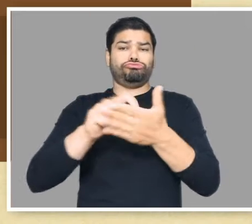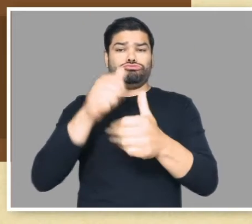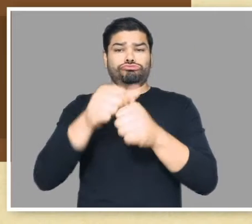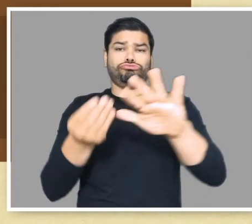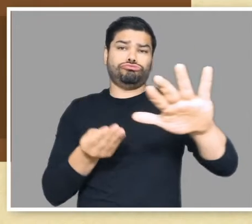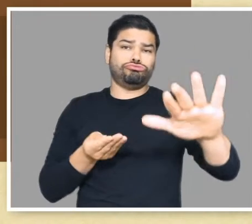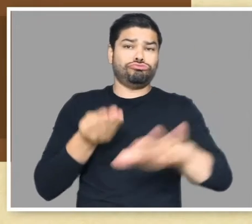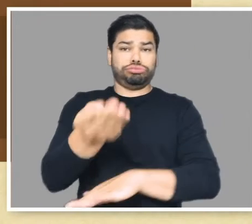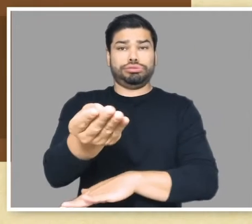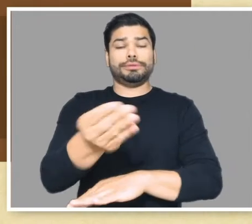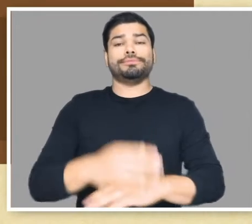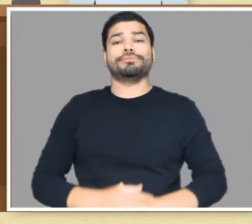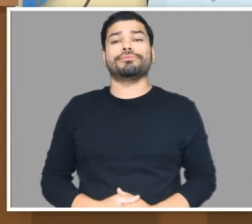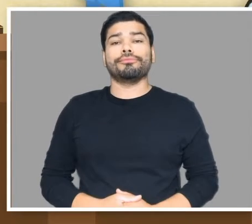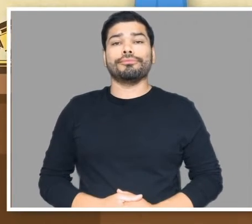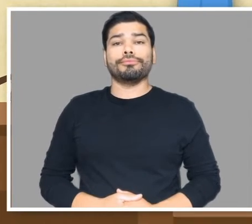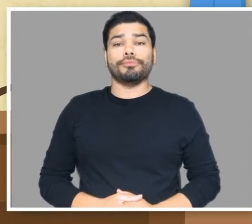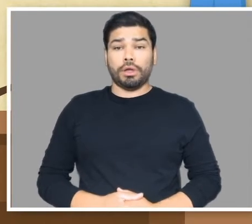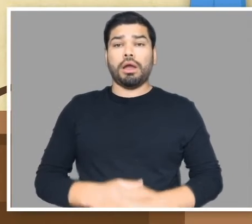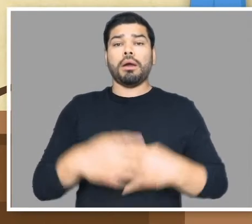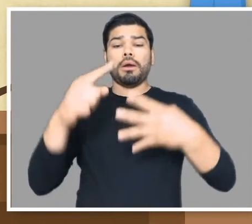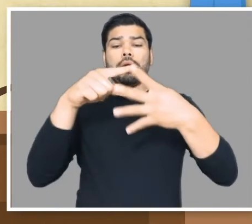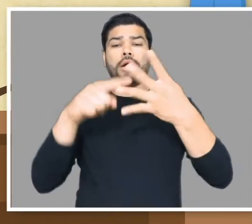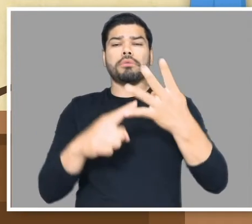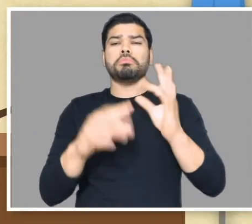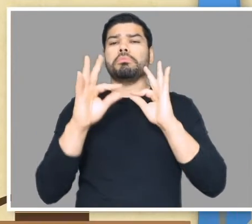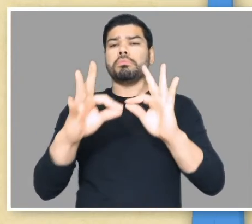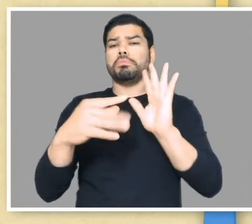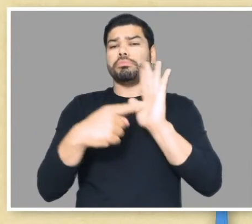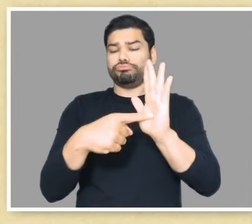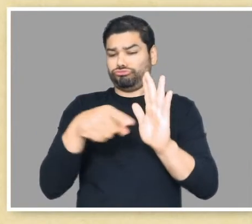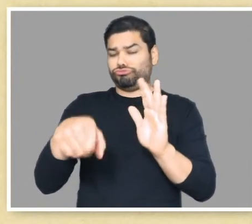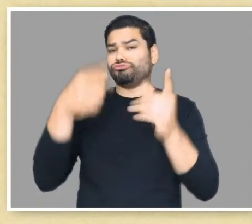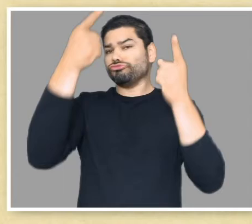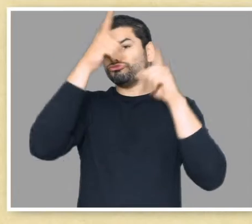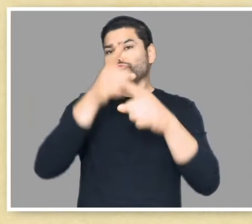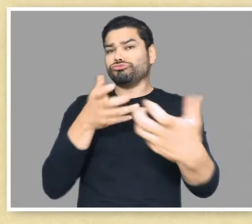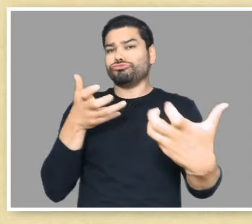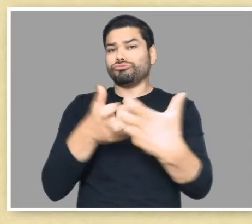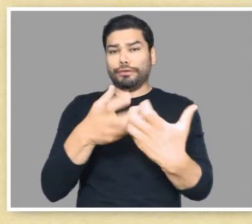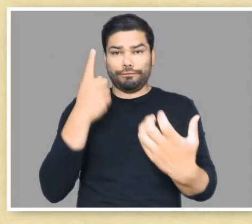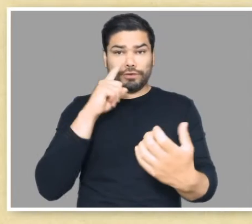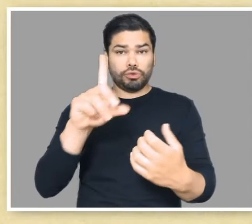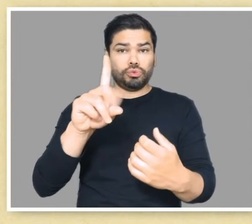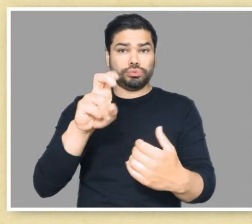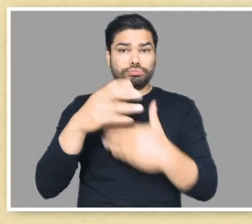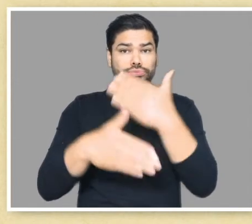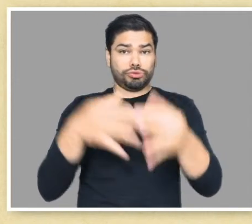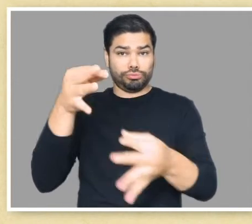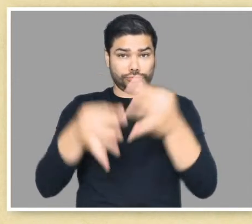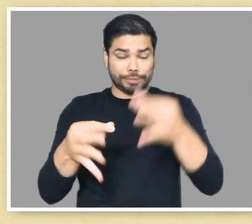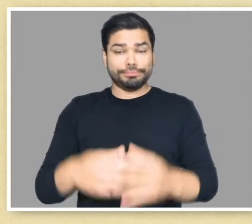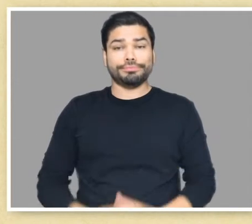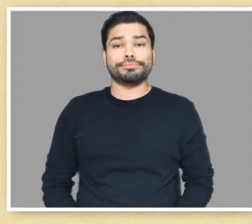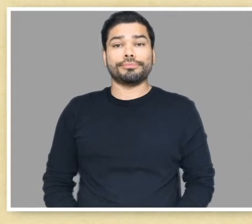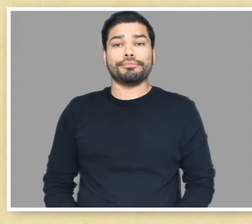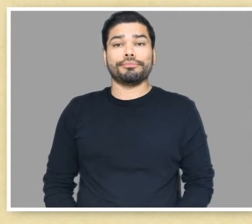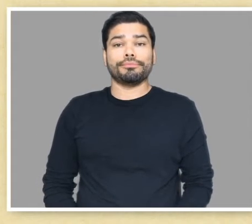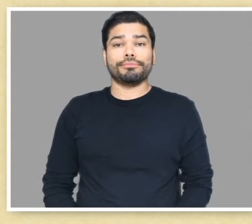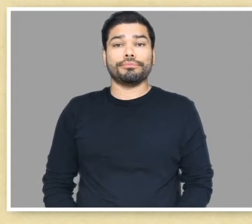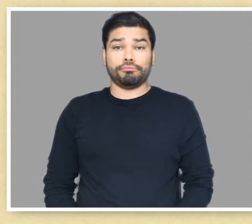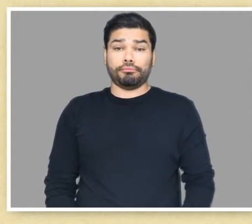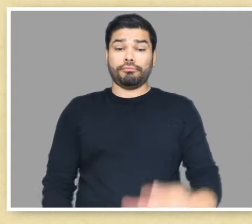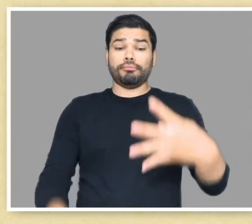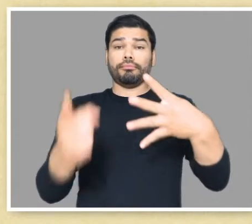arguments. The judge listens to the evidence and then issues a written decision. Here are 4 examples of when a due